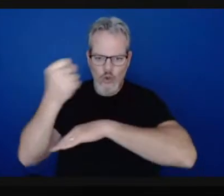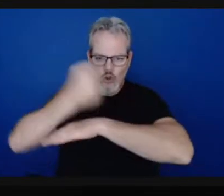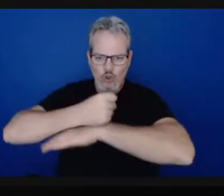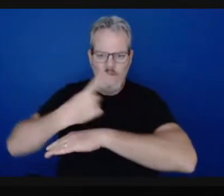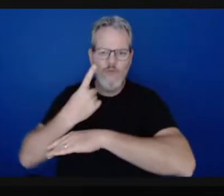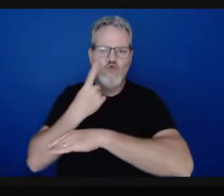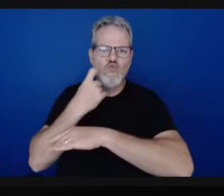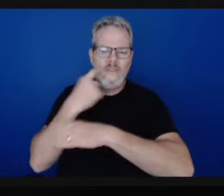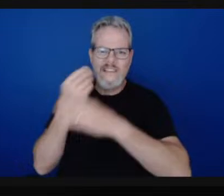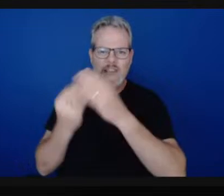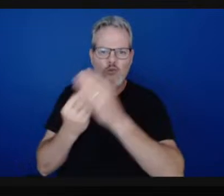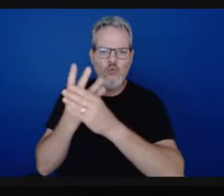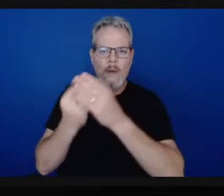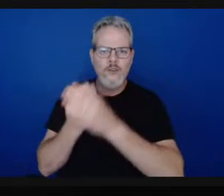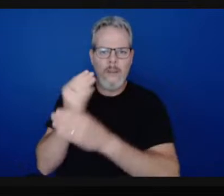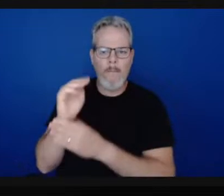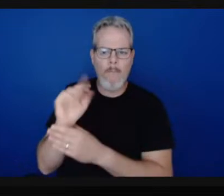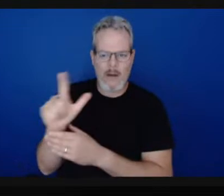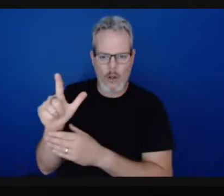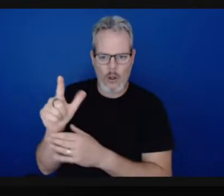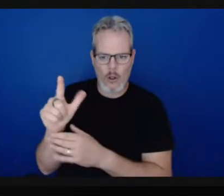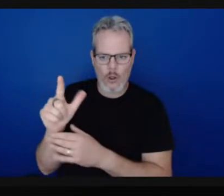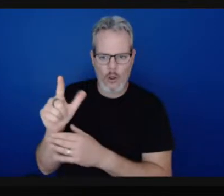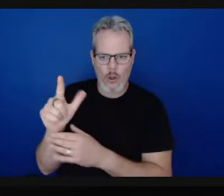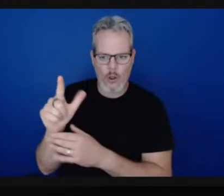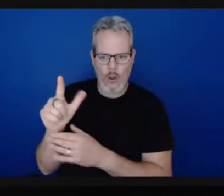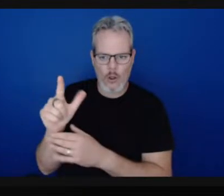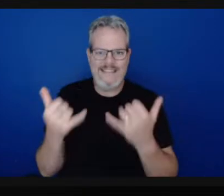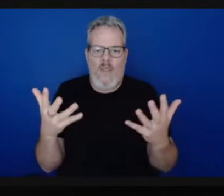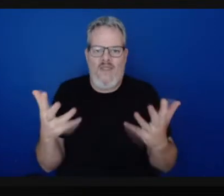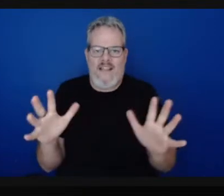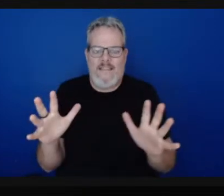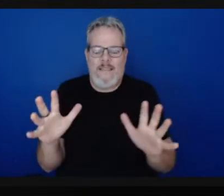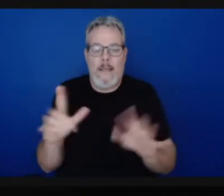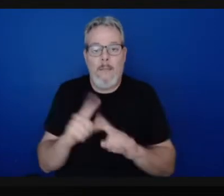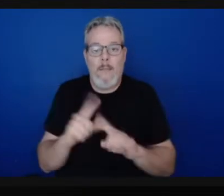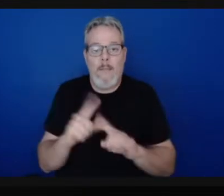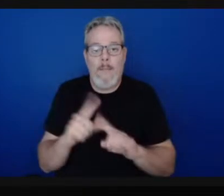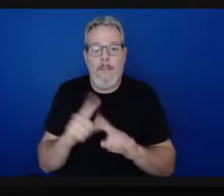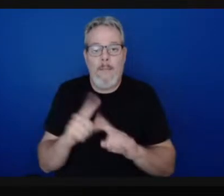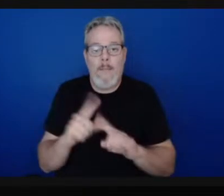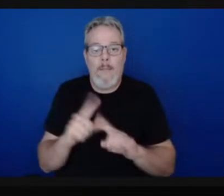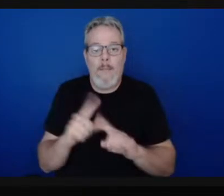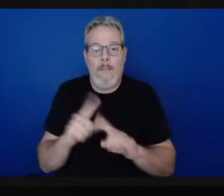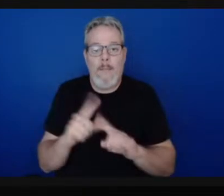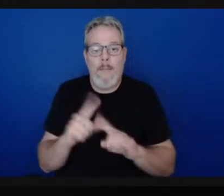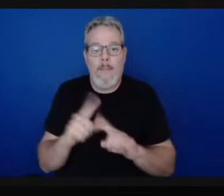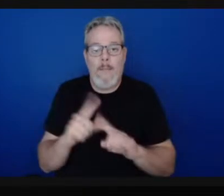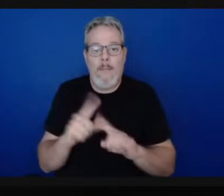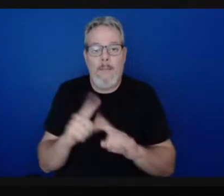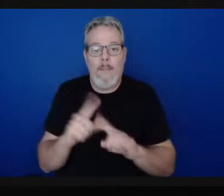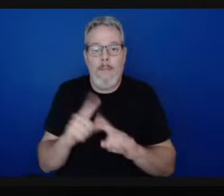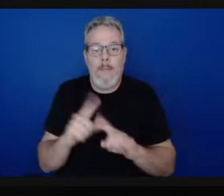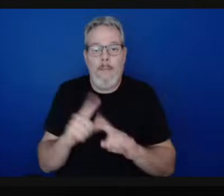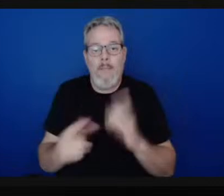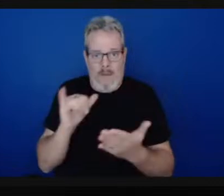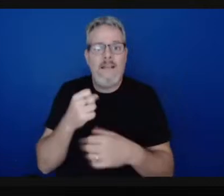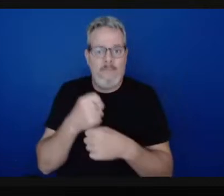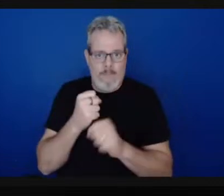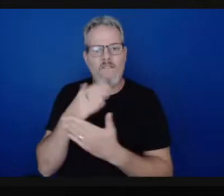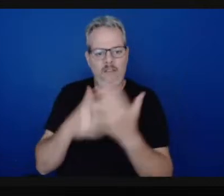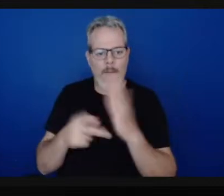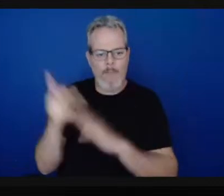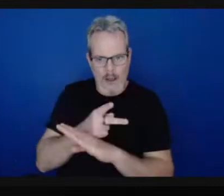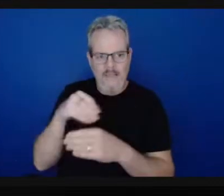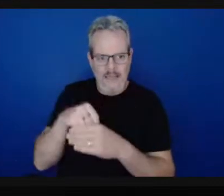Loa, and right now that's it, but that could change. Right? There are programs in the park happening in December, but none of them